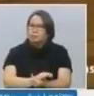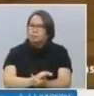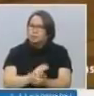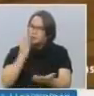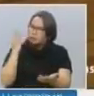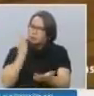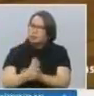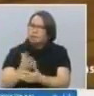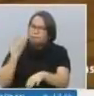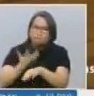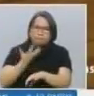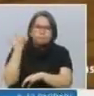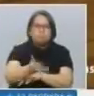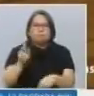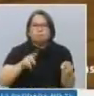messing with the people.